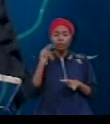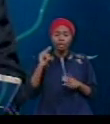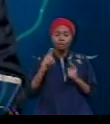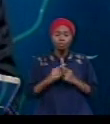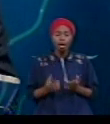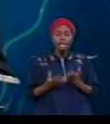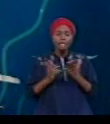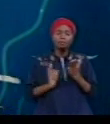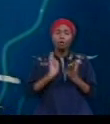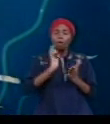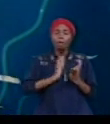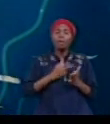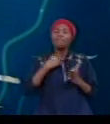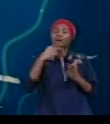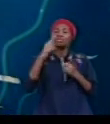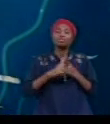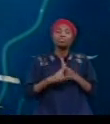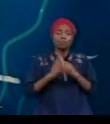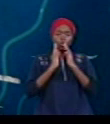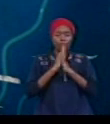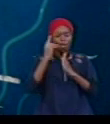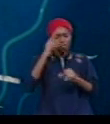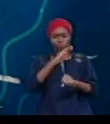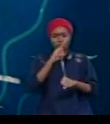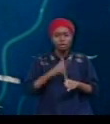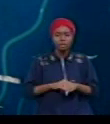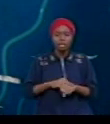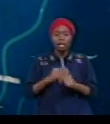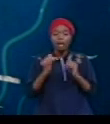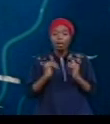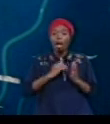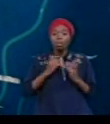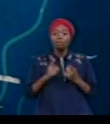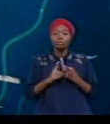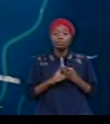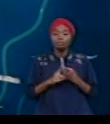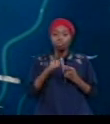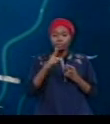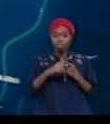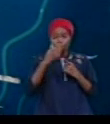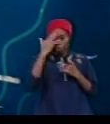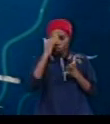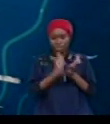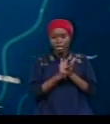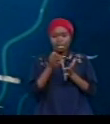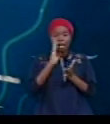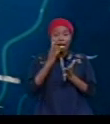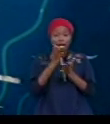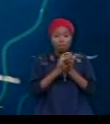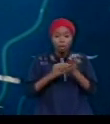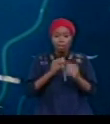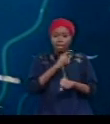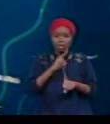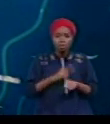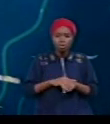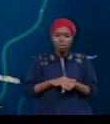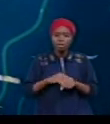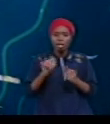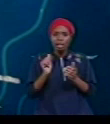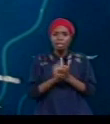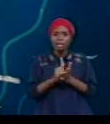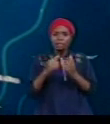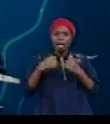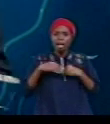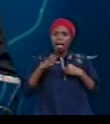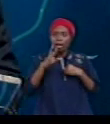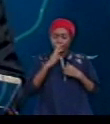really intercede for nations. Now, I want to draw your attention to the fact that there are some nations that have been ring-fenced by the devil, barricaded